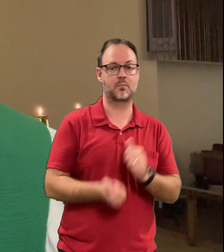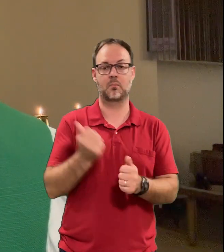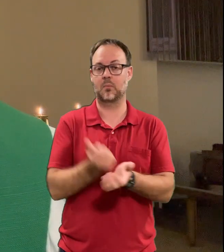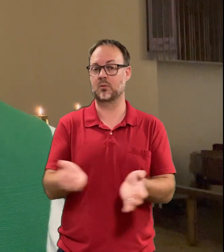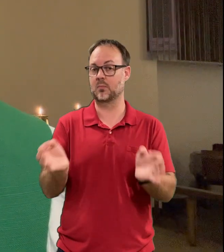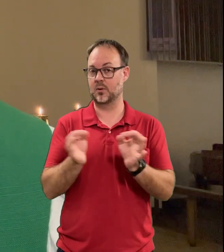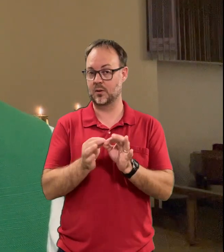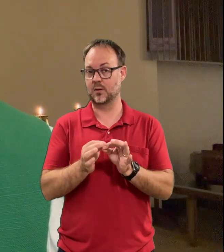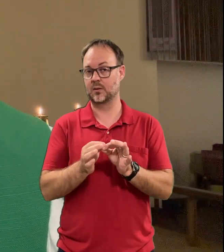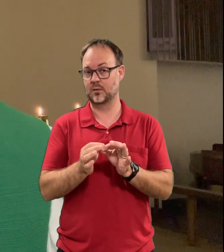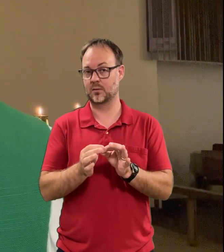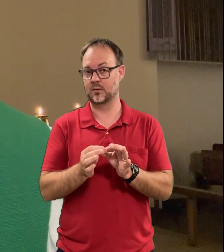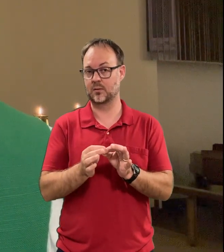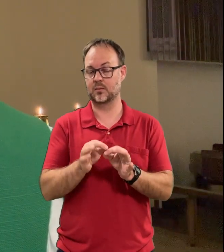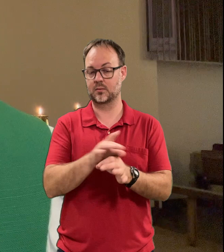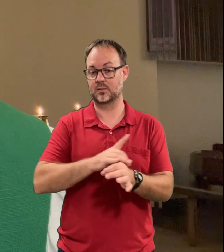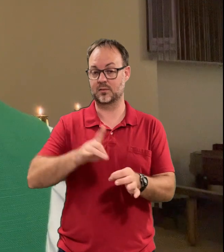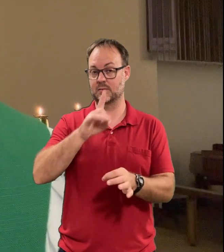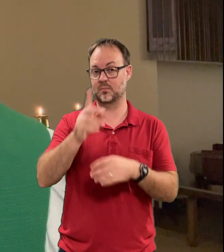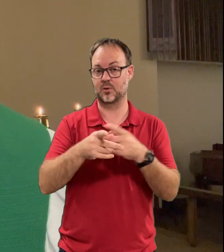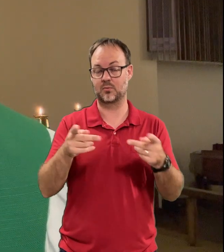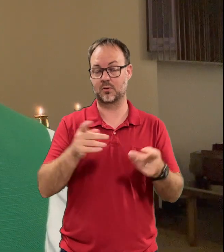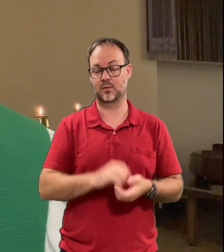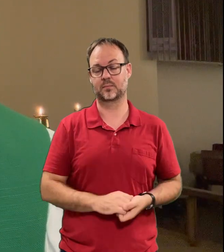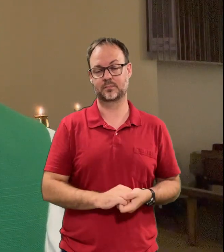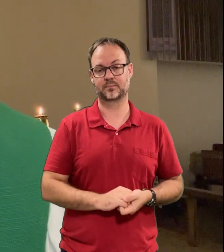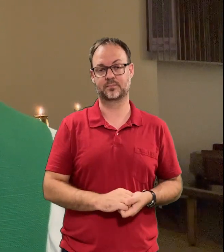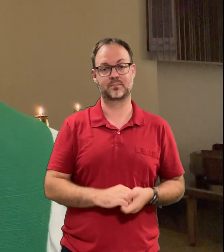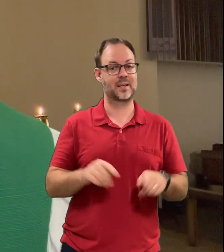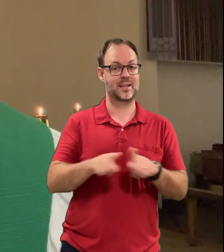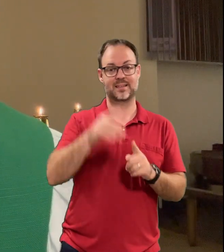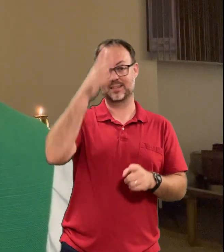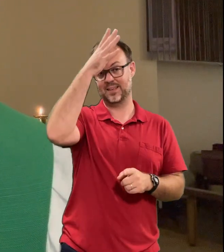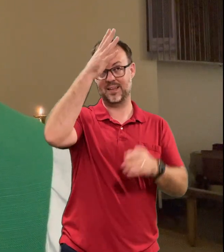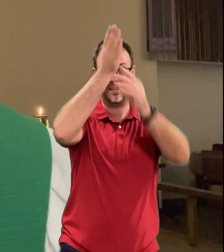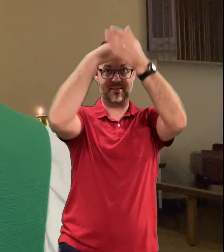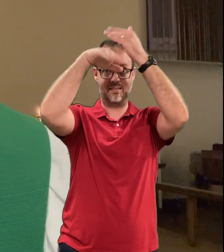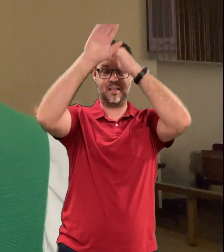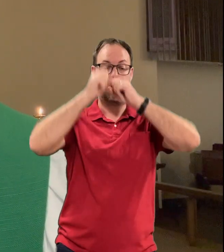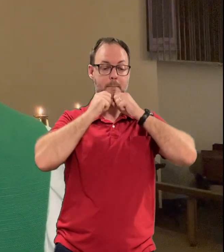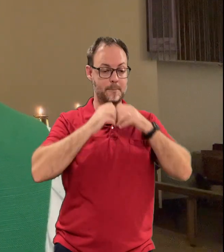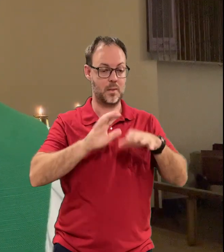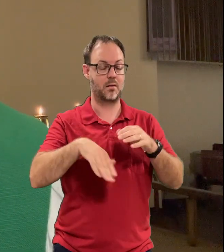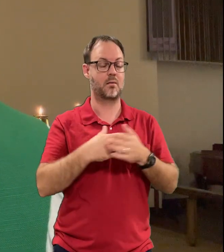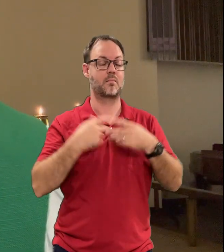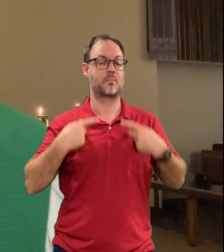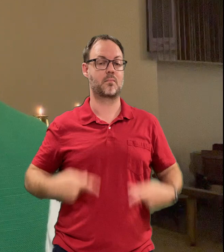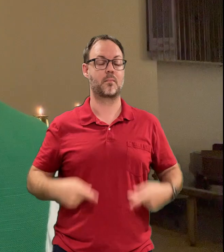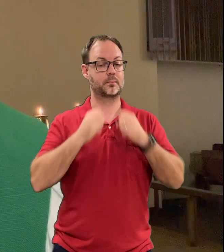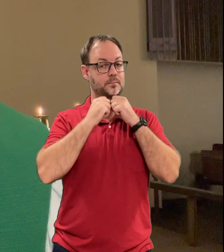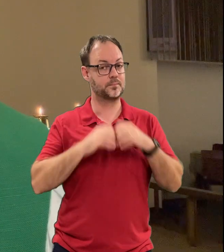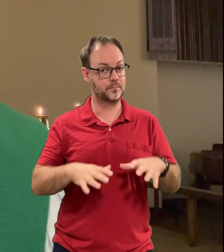the most important ones are spiritual. The same Father in heaven who has blessed you with all of your